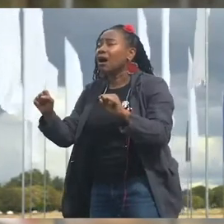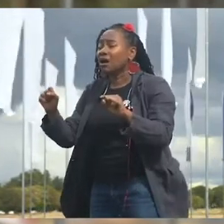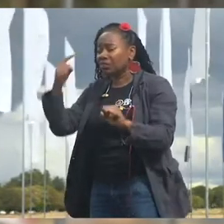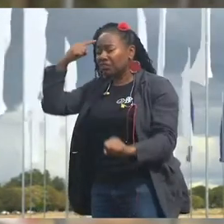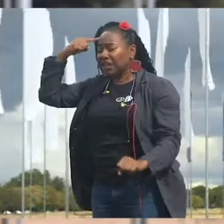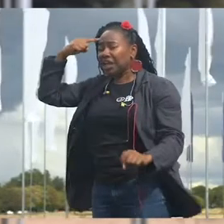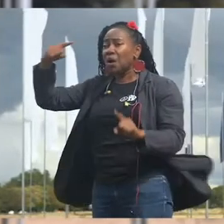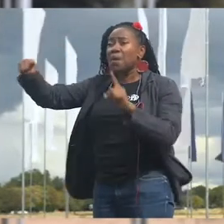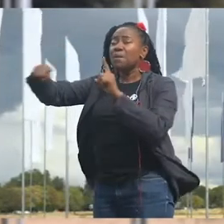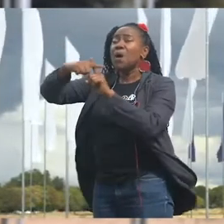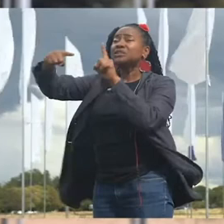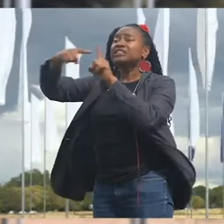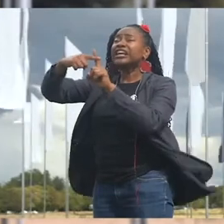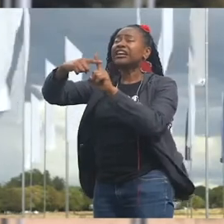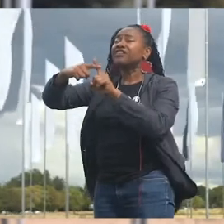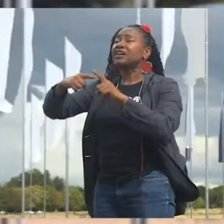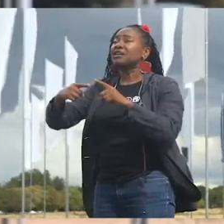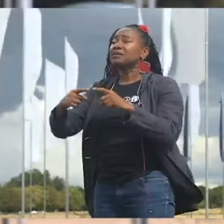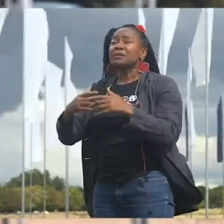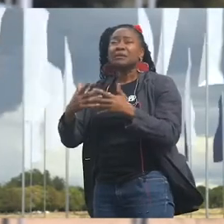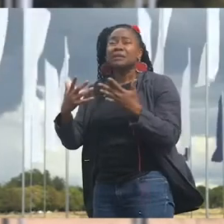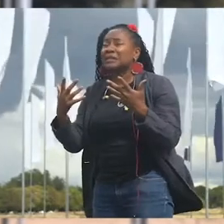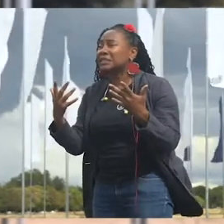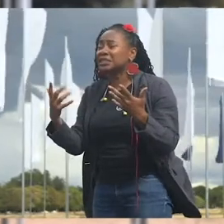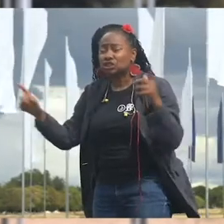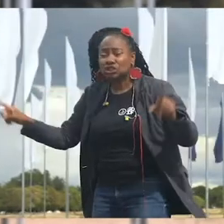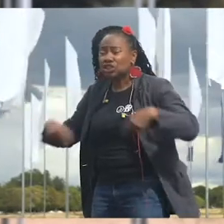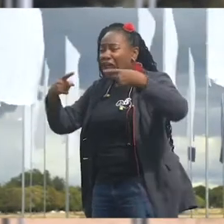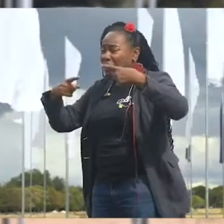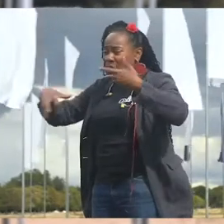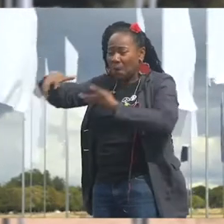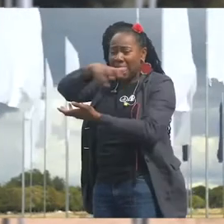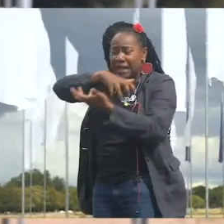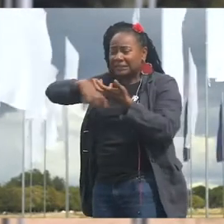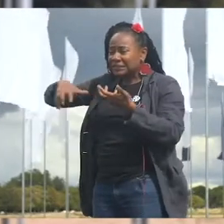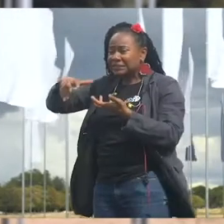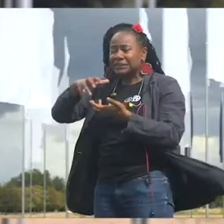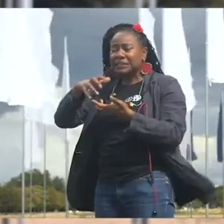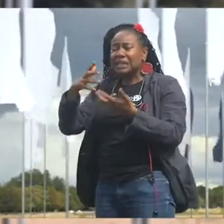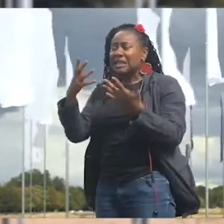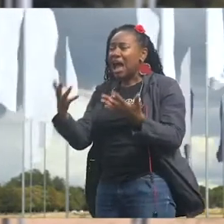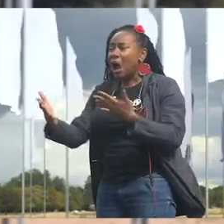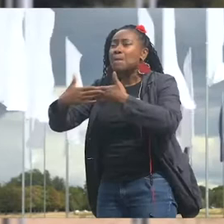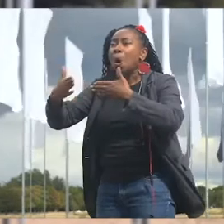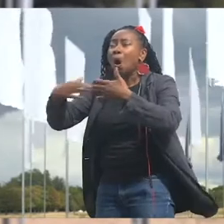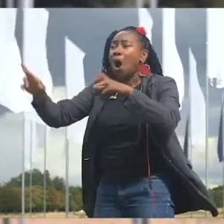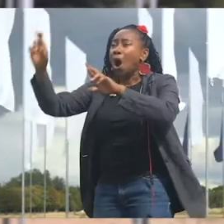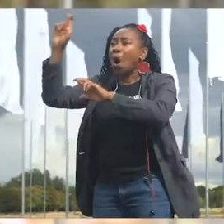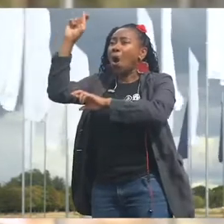as those days became longer and the challenges grew more complex, those lights have only grown bigger and shone more